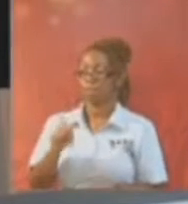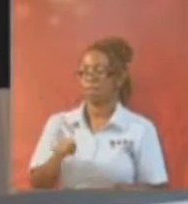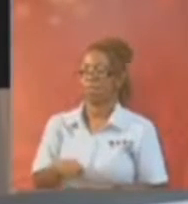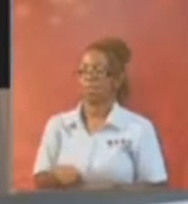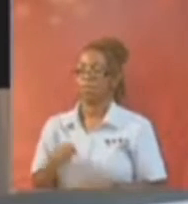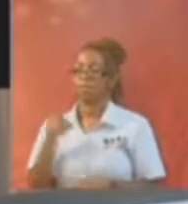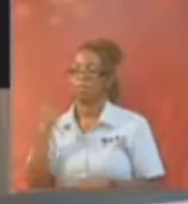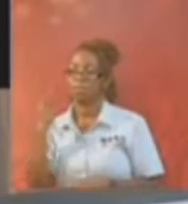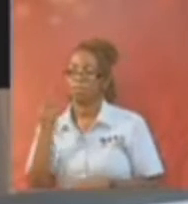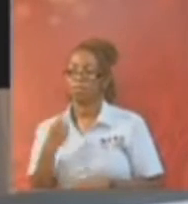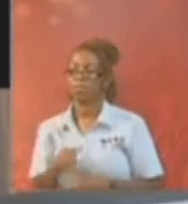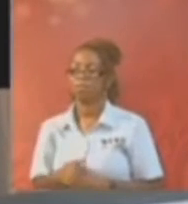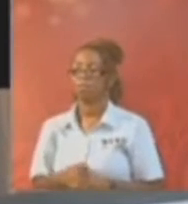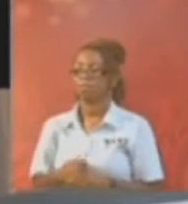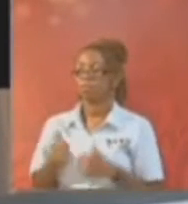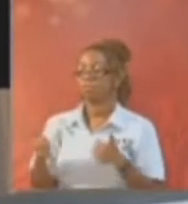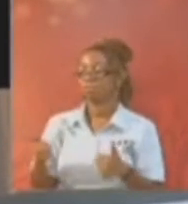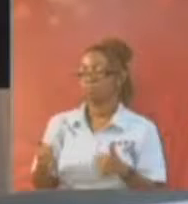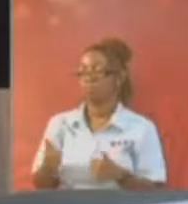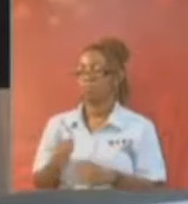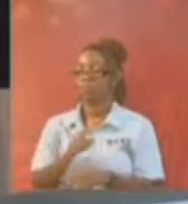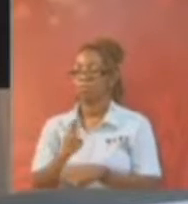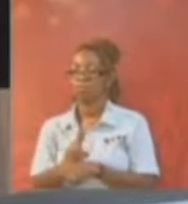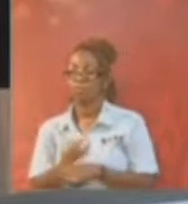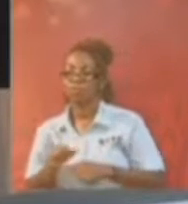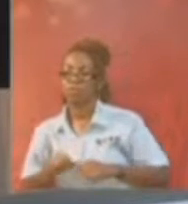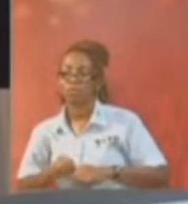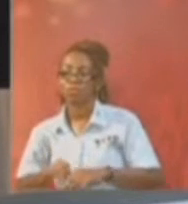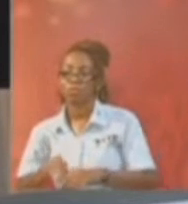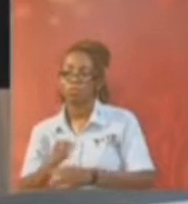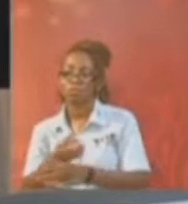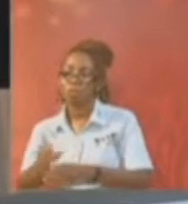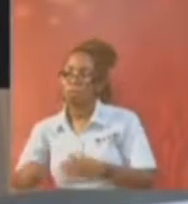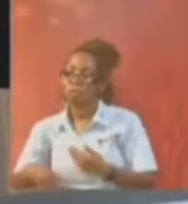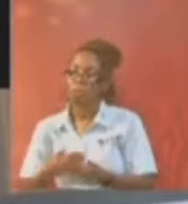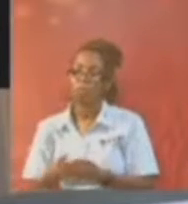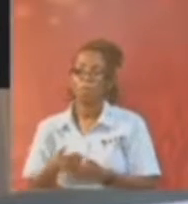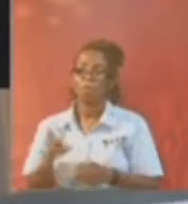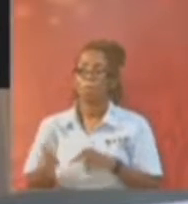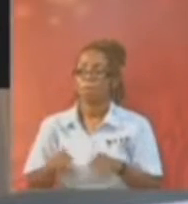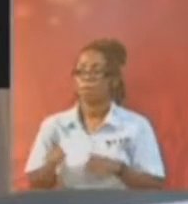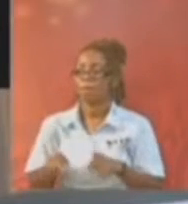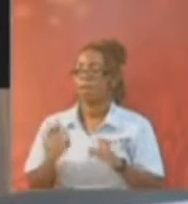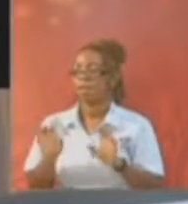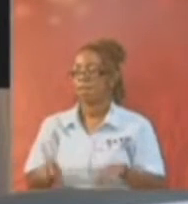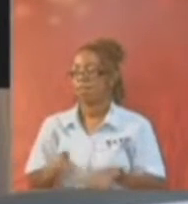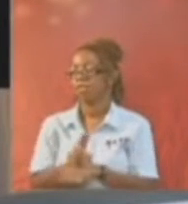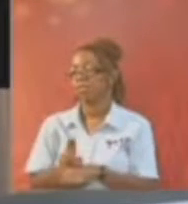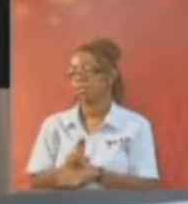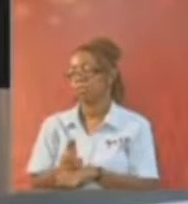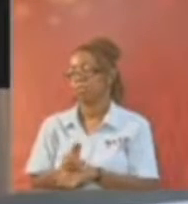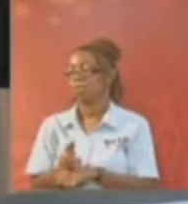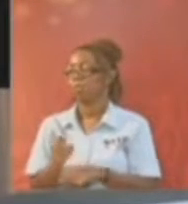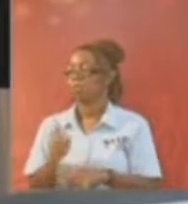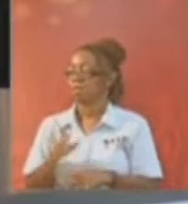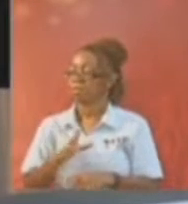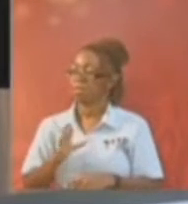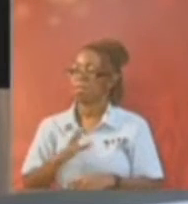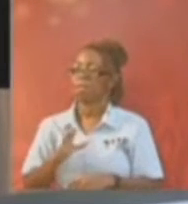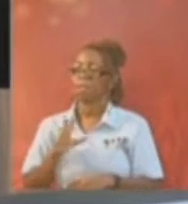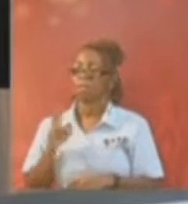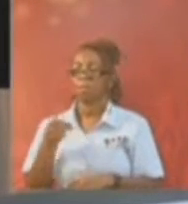distribution. My question is, once and if a vaccine is approved for Trinidad and Tobago, where is